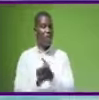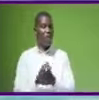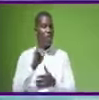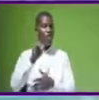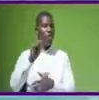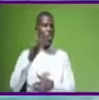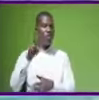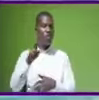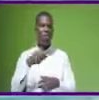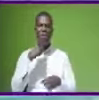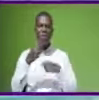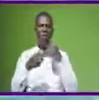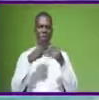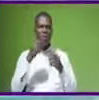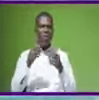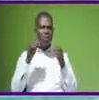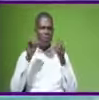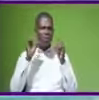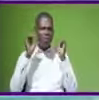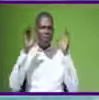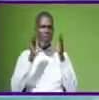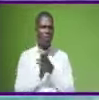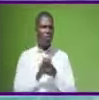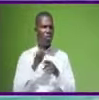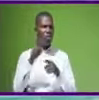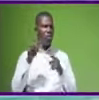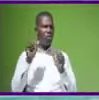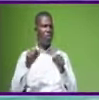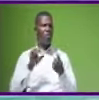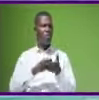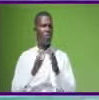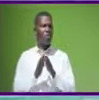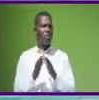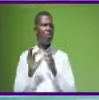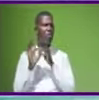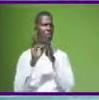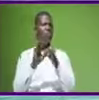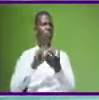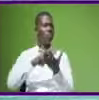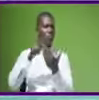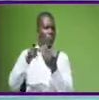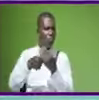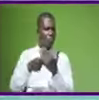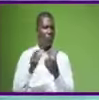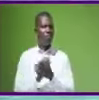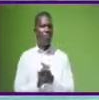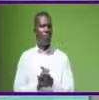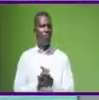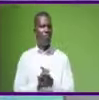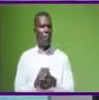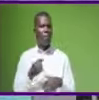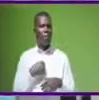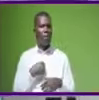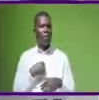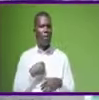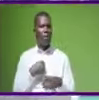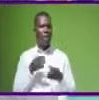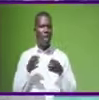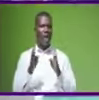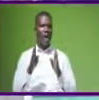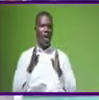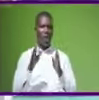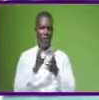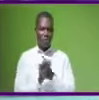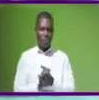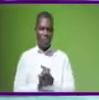you said you won't be me yebi. Amen. Amen. Mema.